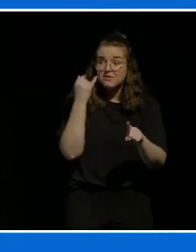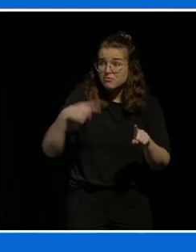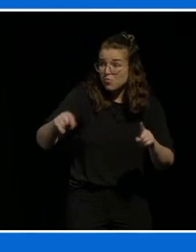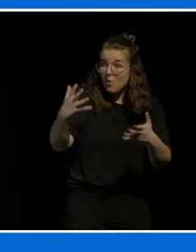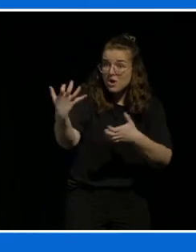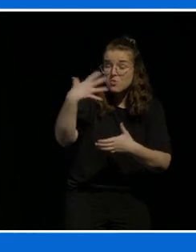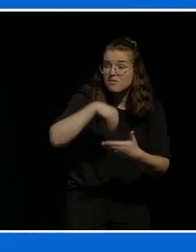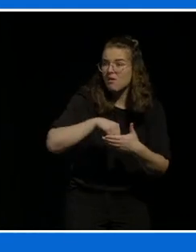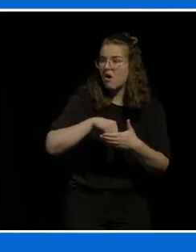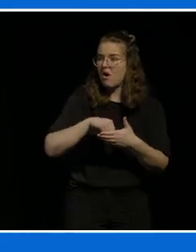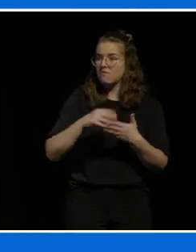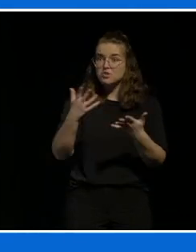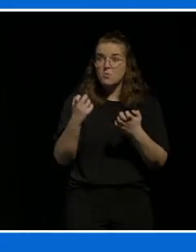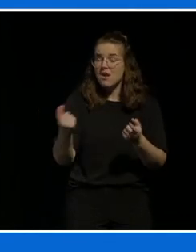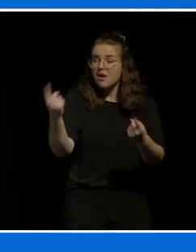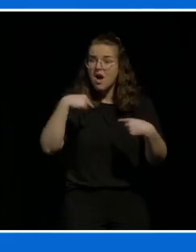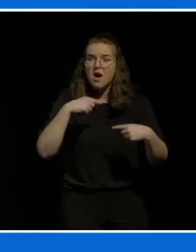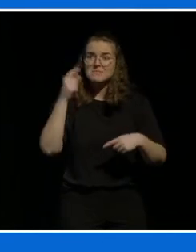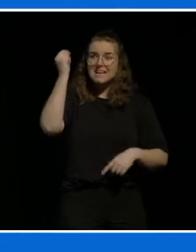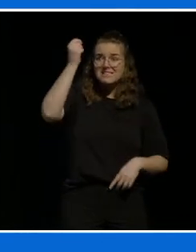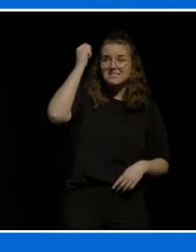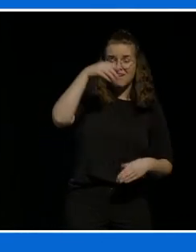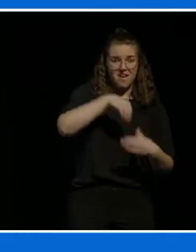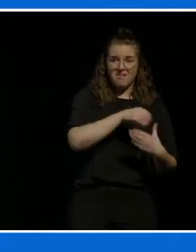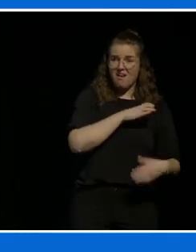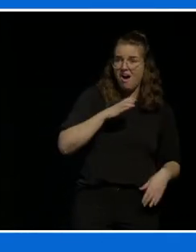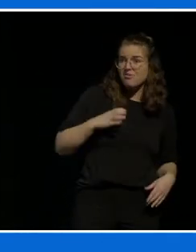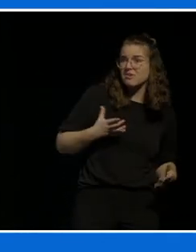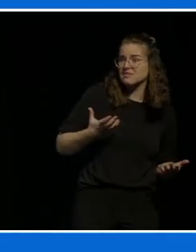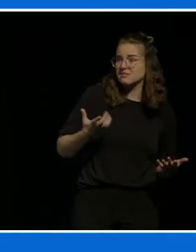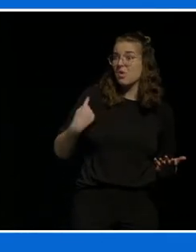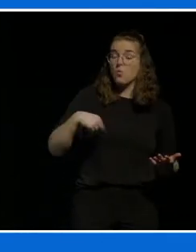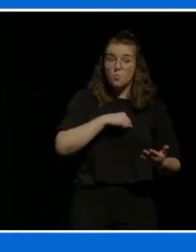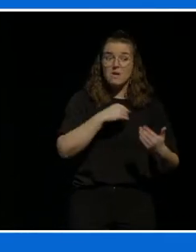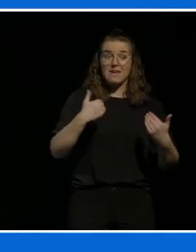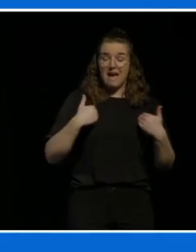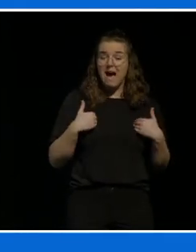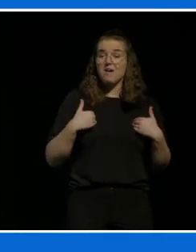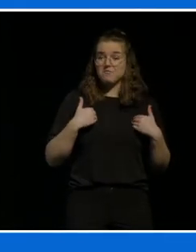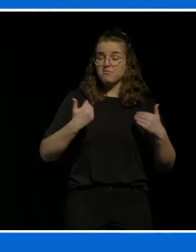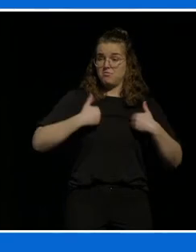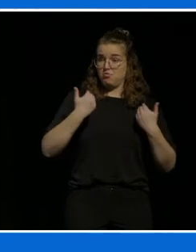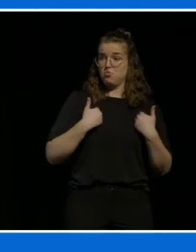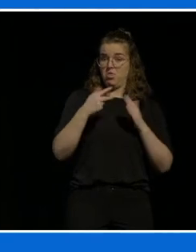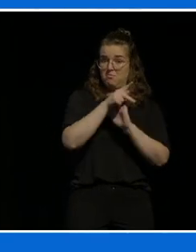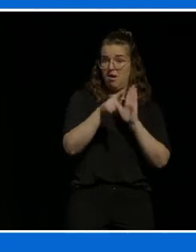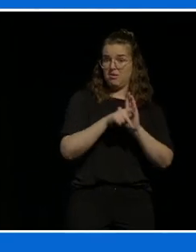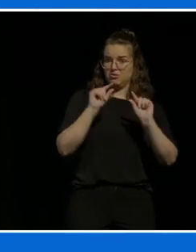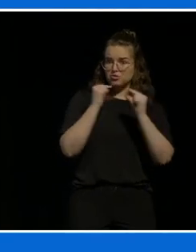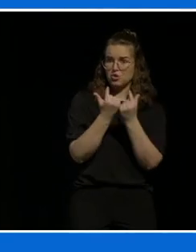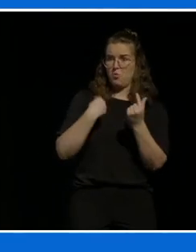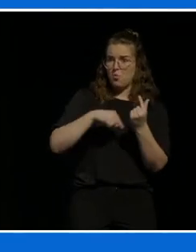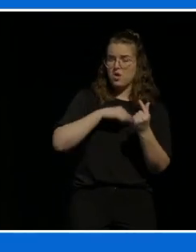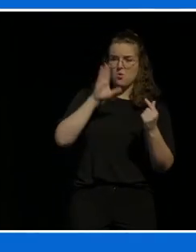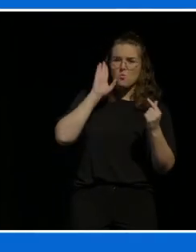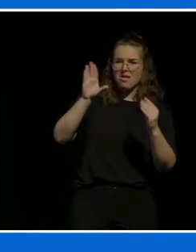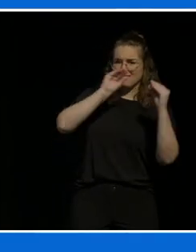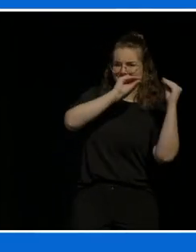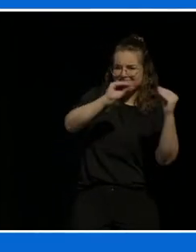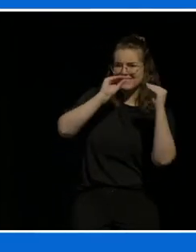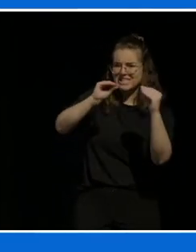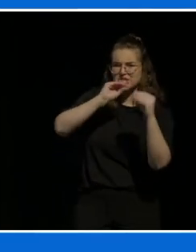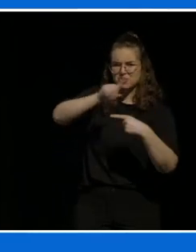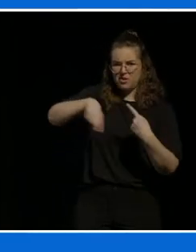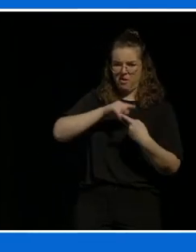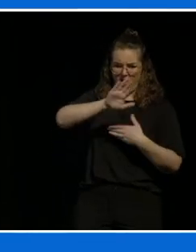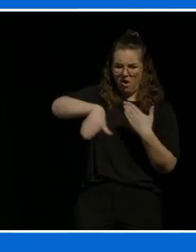do you want to write op-eds, do you want to come testify at Congress, we have a youth policy group that we will educate you on all the policies and connect you